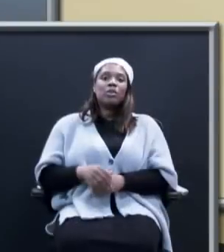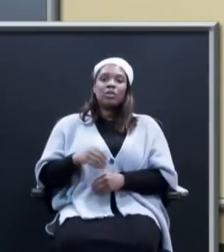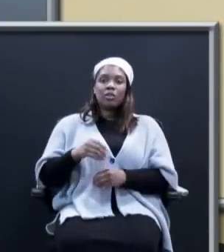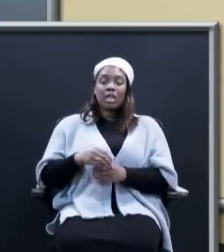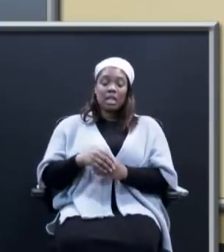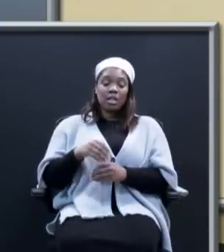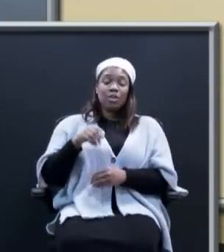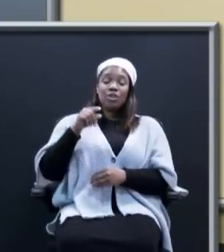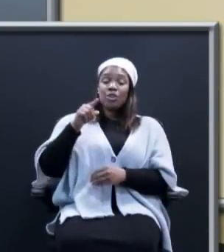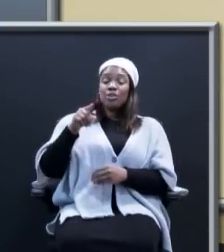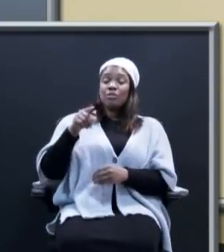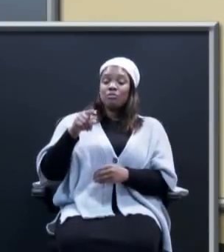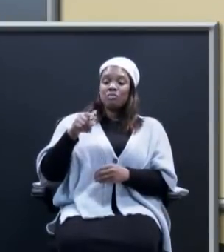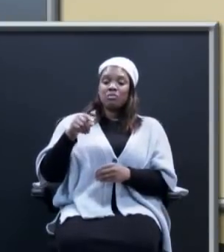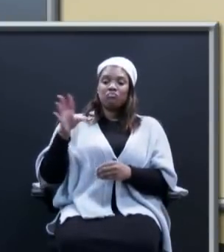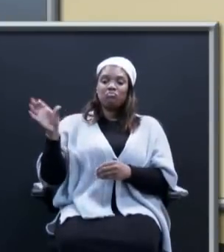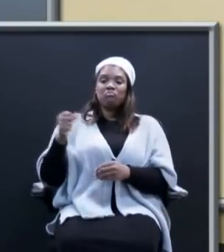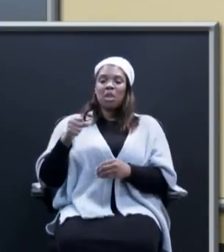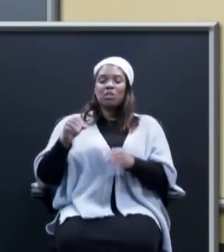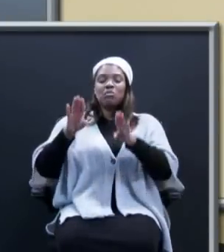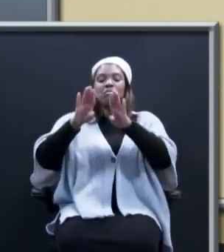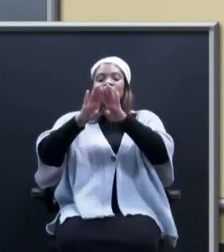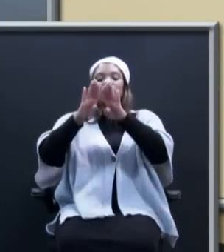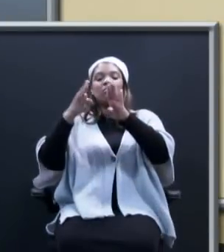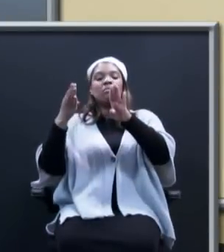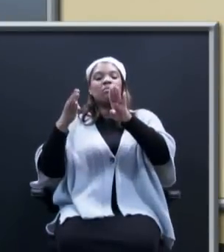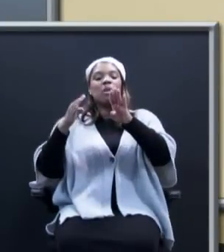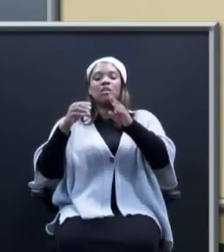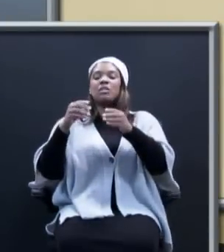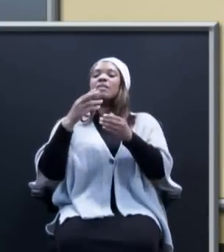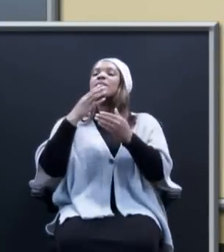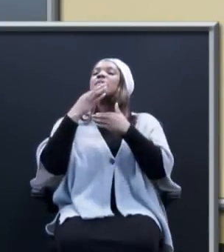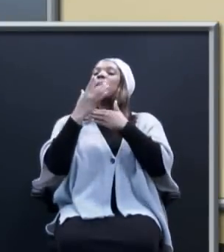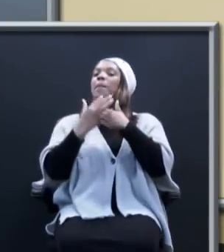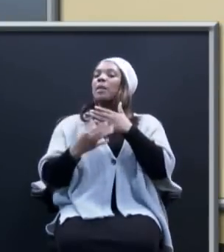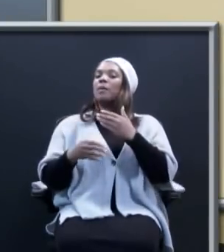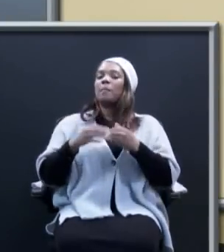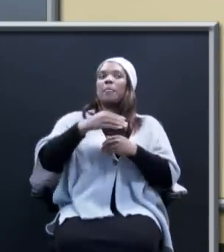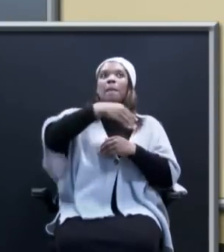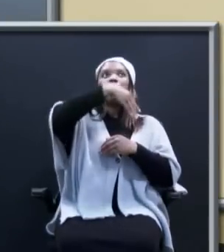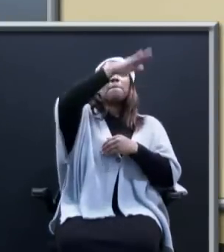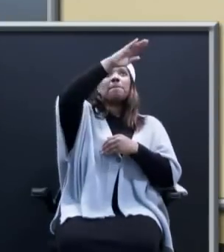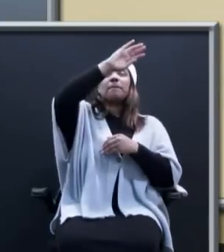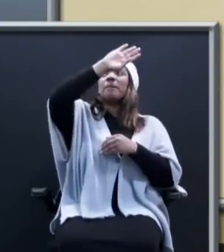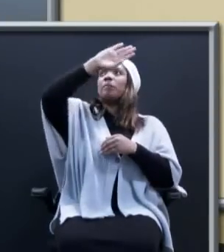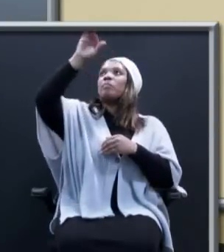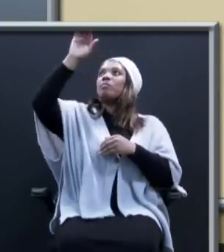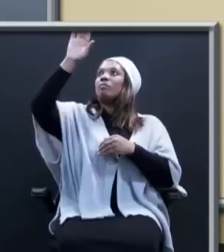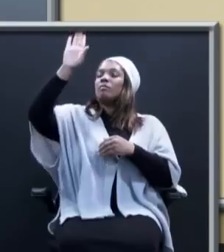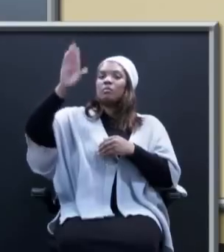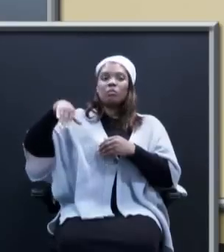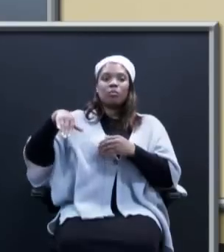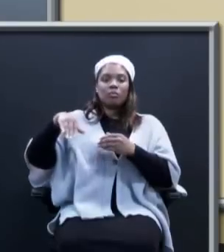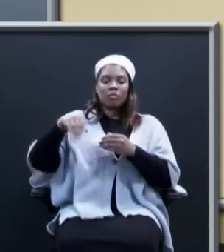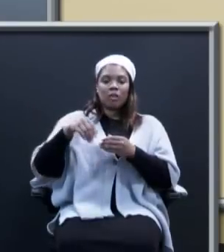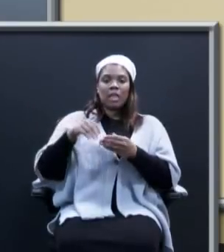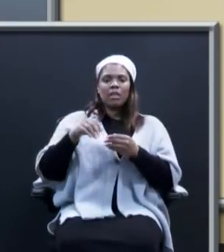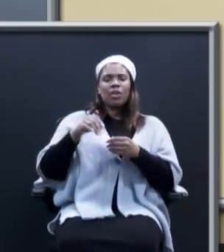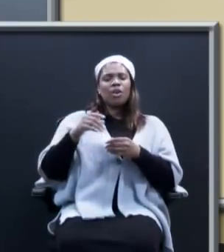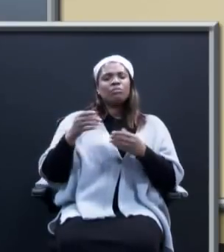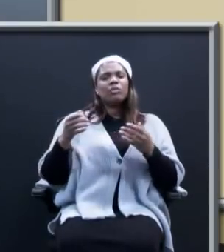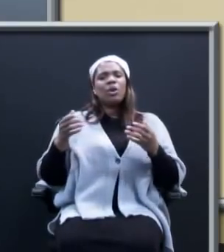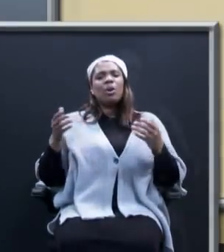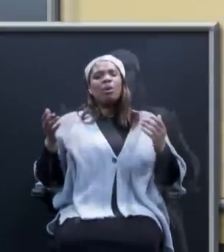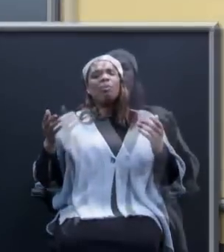and strike it on the two side posts and on the upper door posts of the houses wherein they shall eat it. I wonder what would happen in your apartment. You